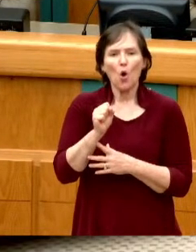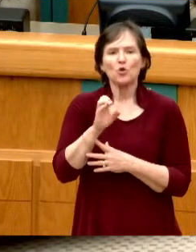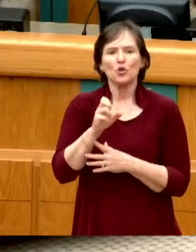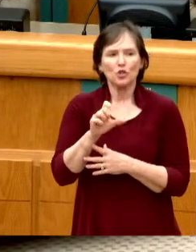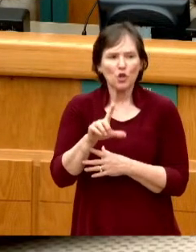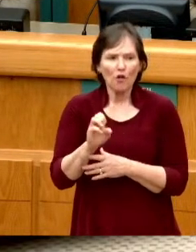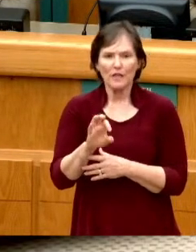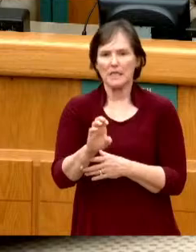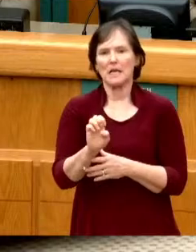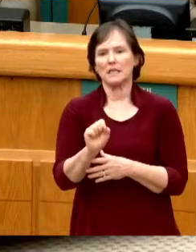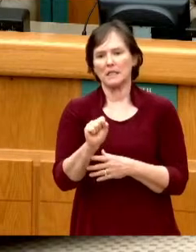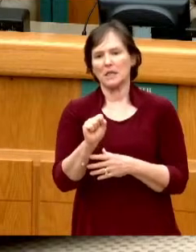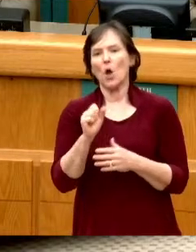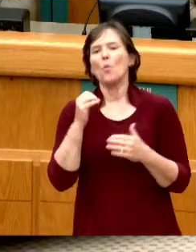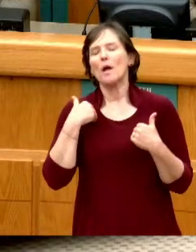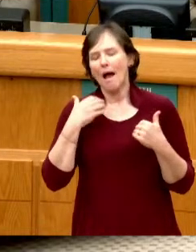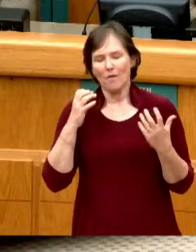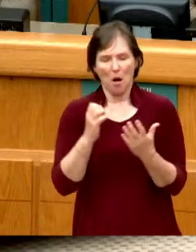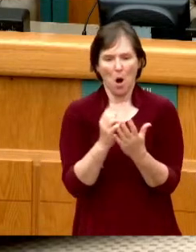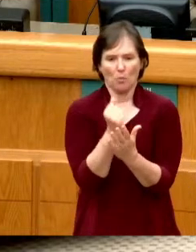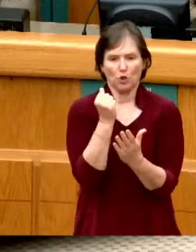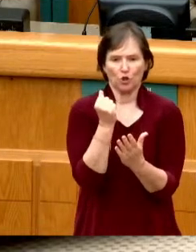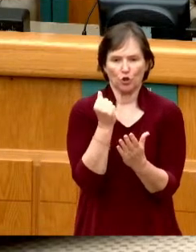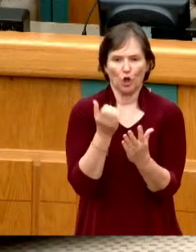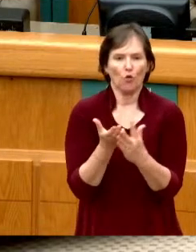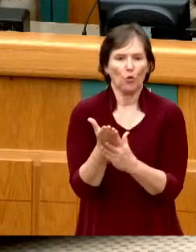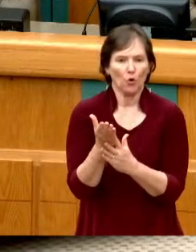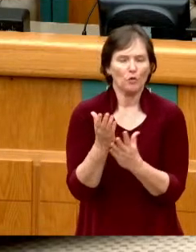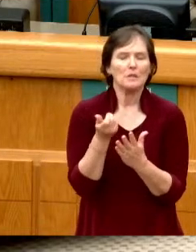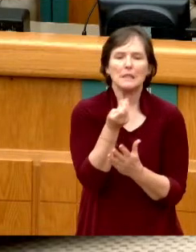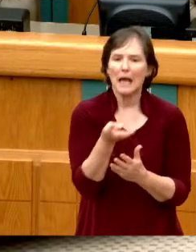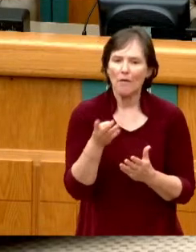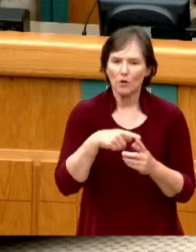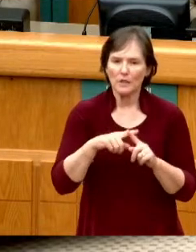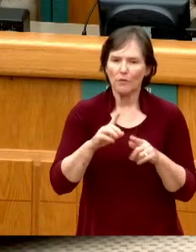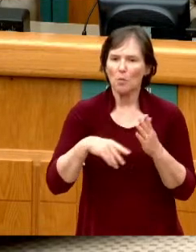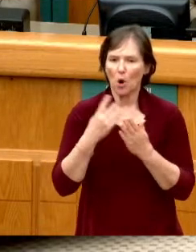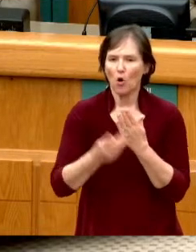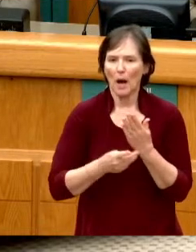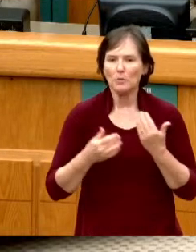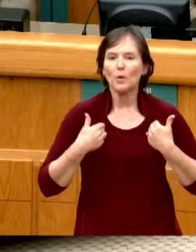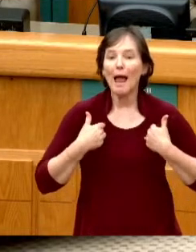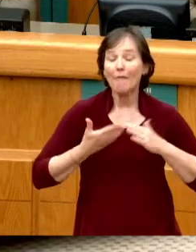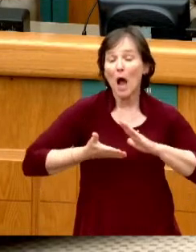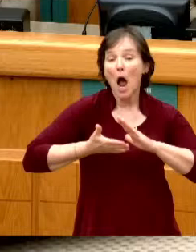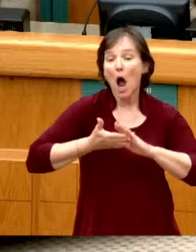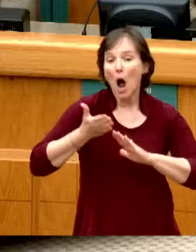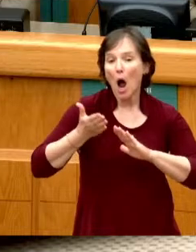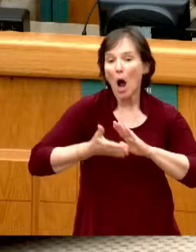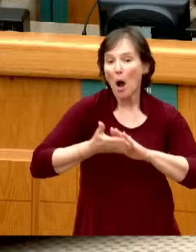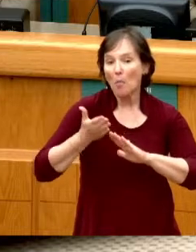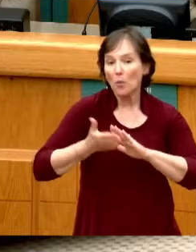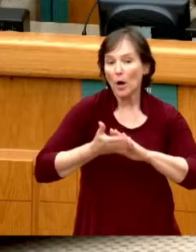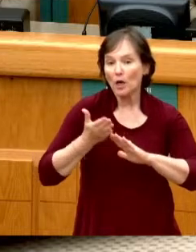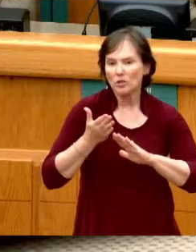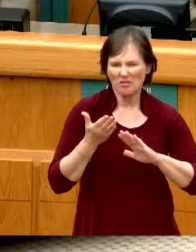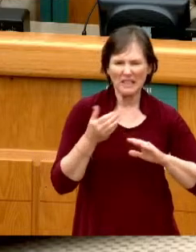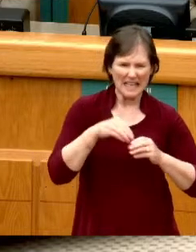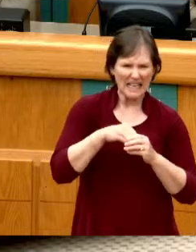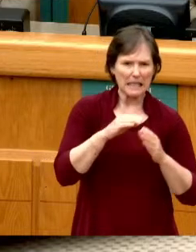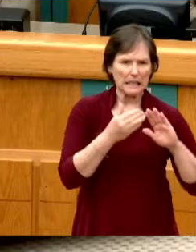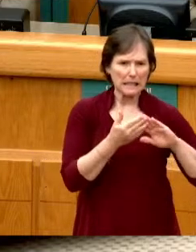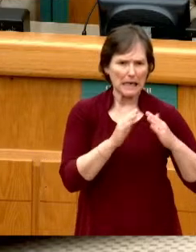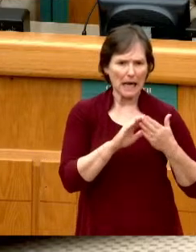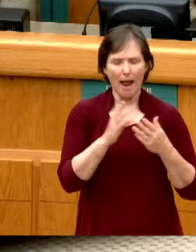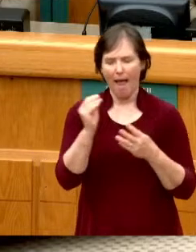the programs that we have pending, not pending, but we have operational, both the city level and the county